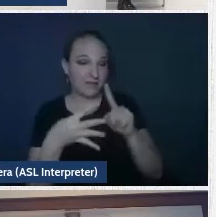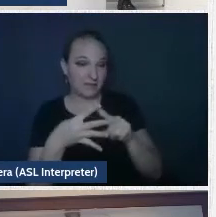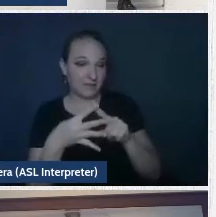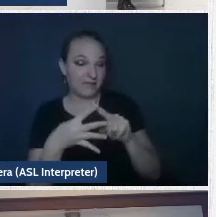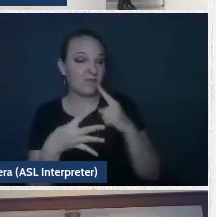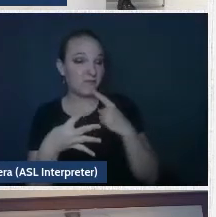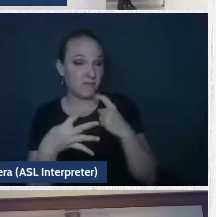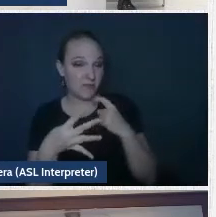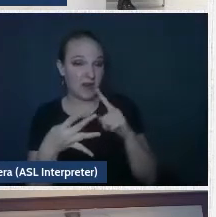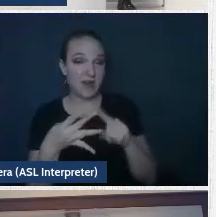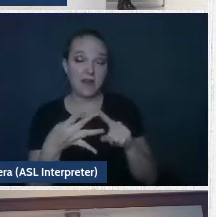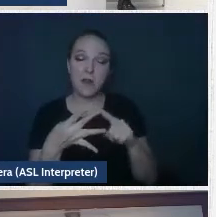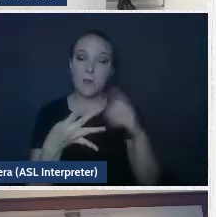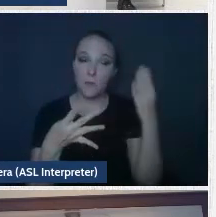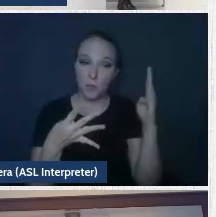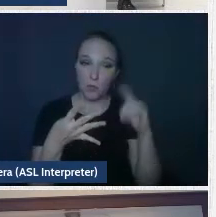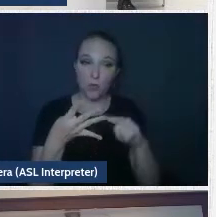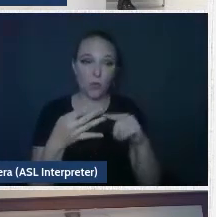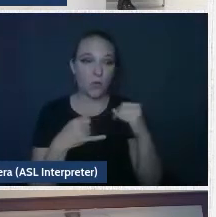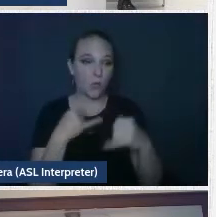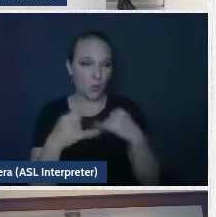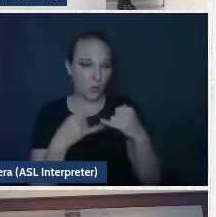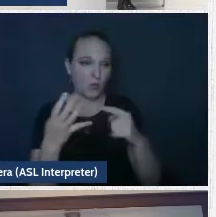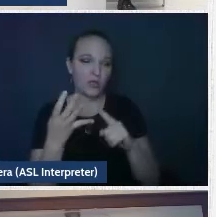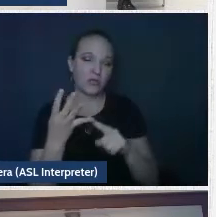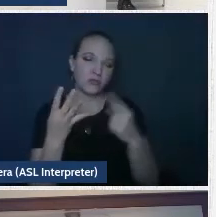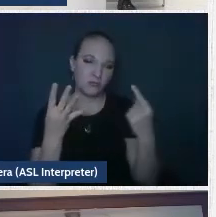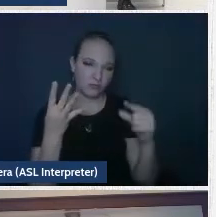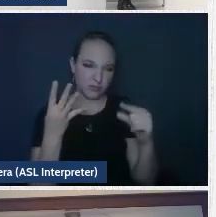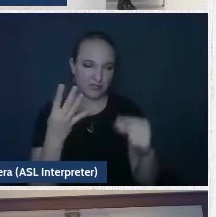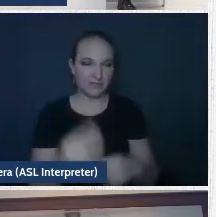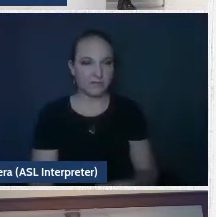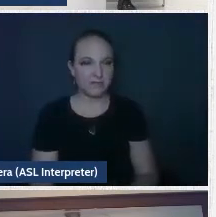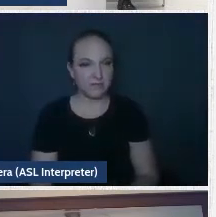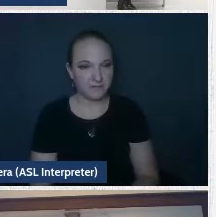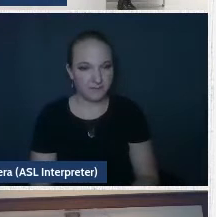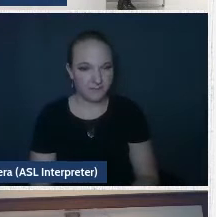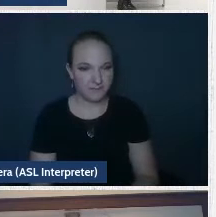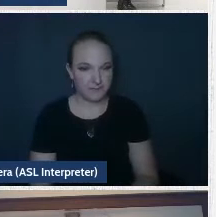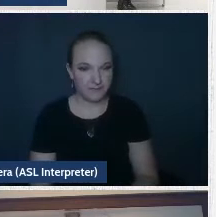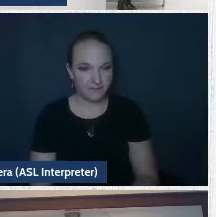1975, 1956, or 1961?